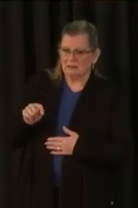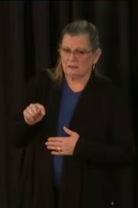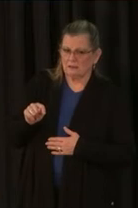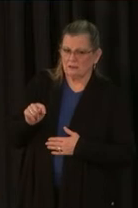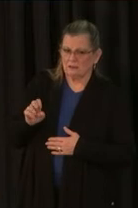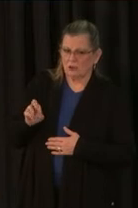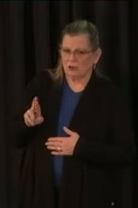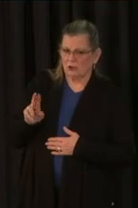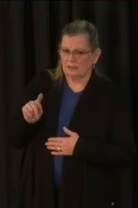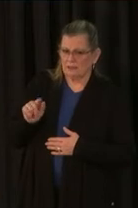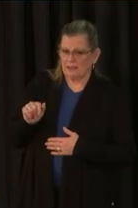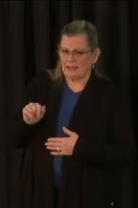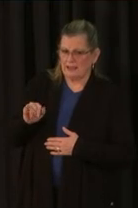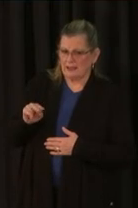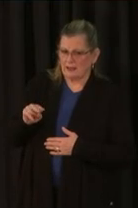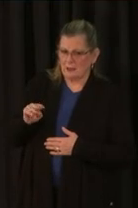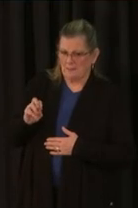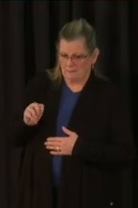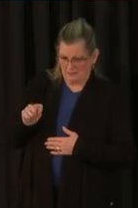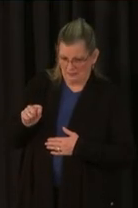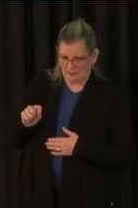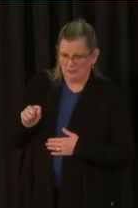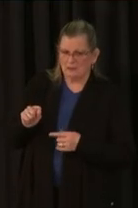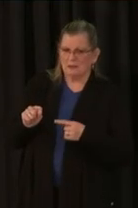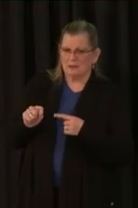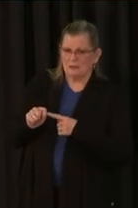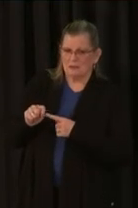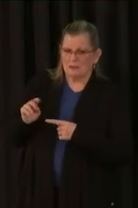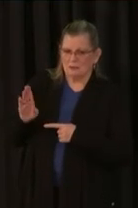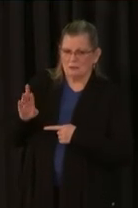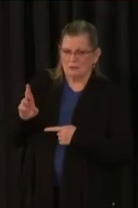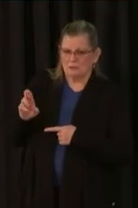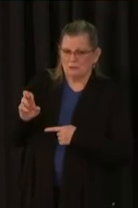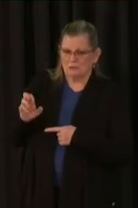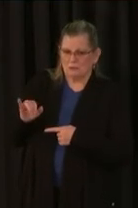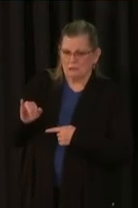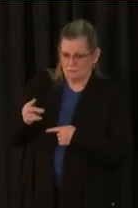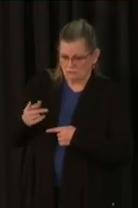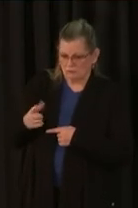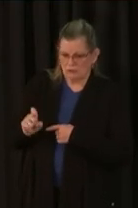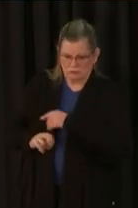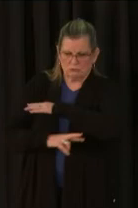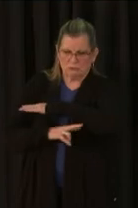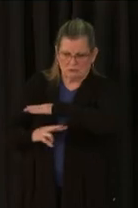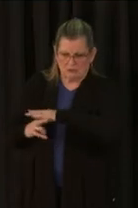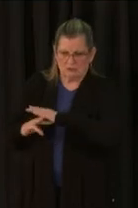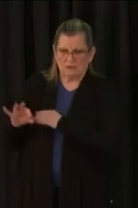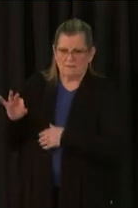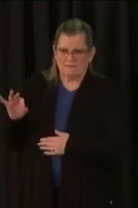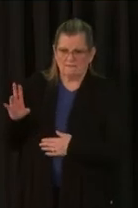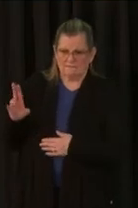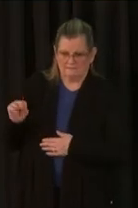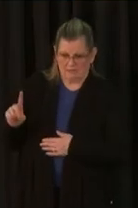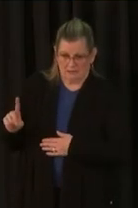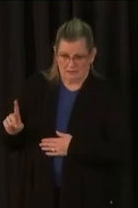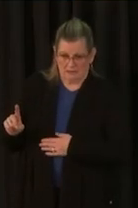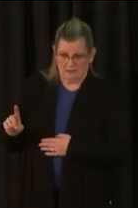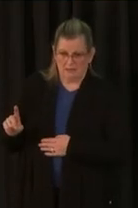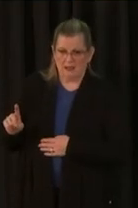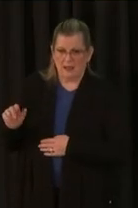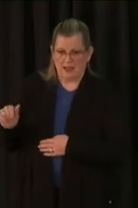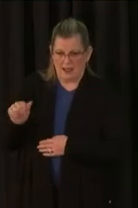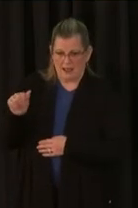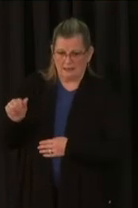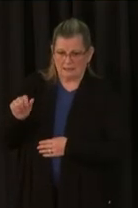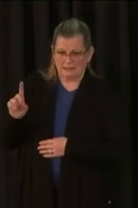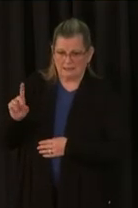So Entertainment Bridge Fund. at dc.gov, and then the information sessions, they start tomorrow. So the first